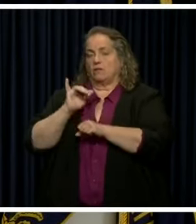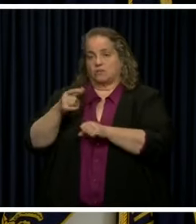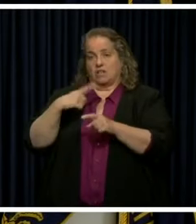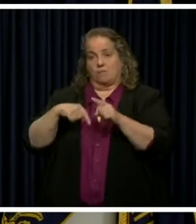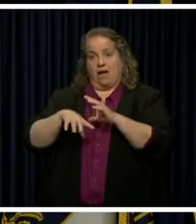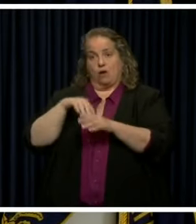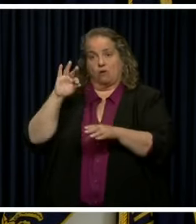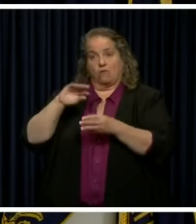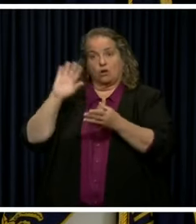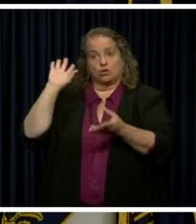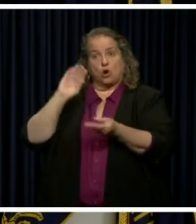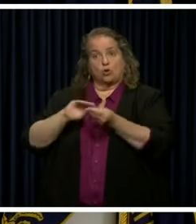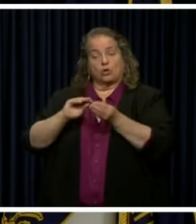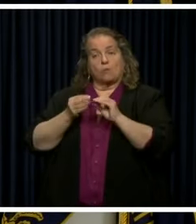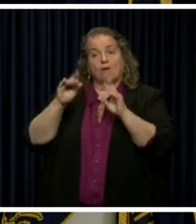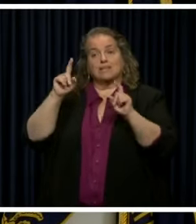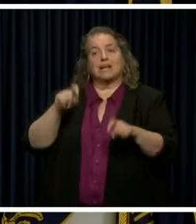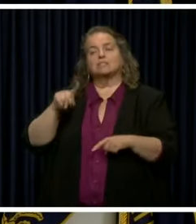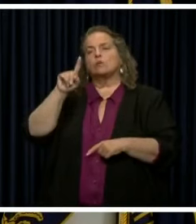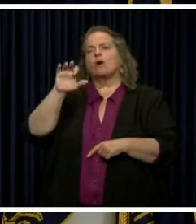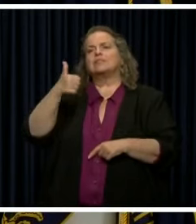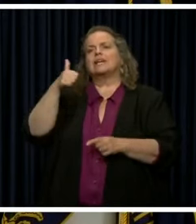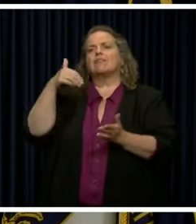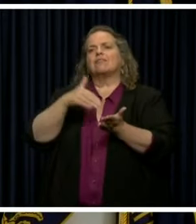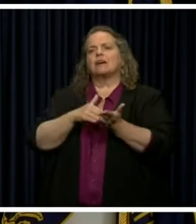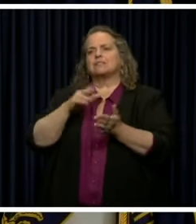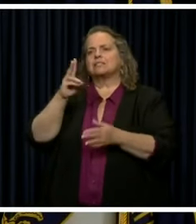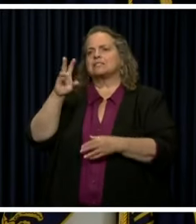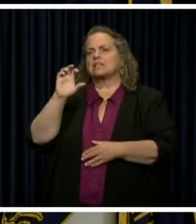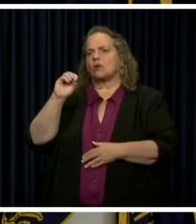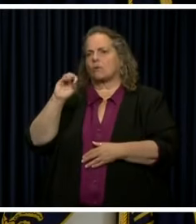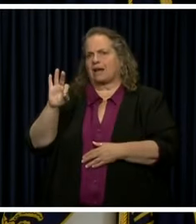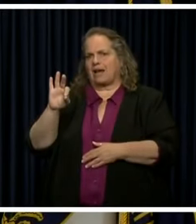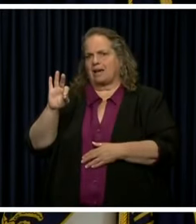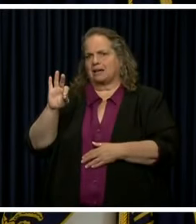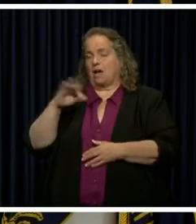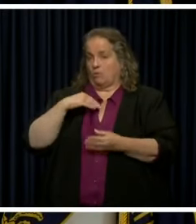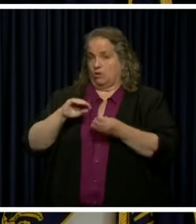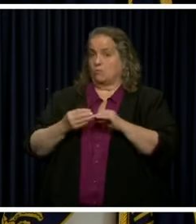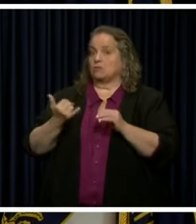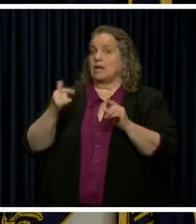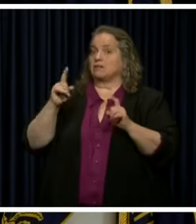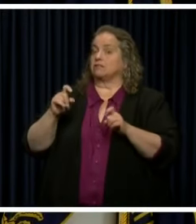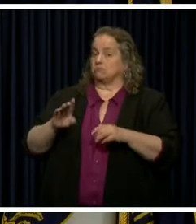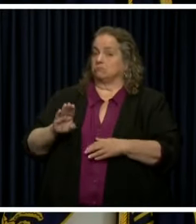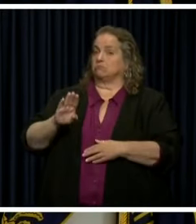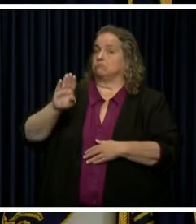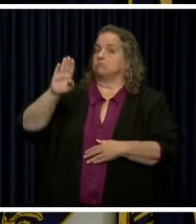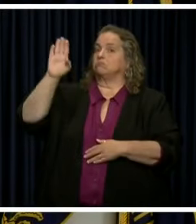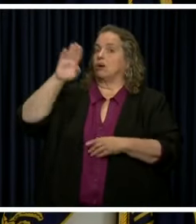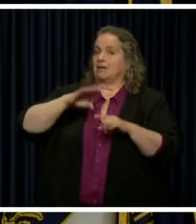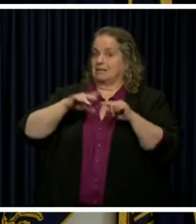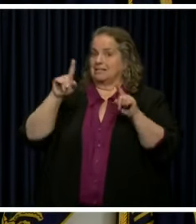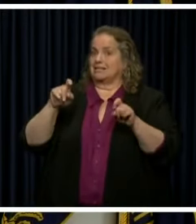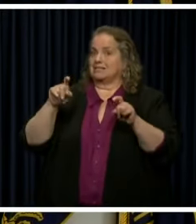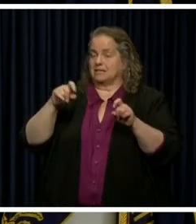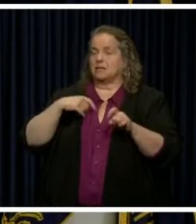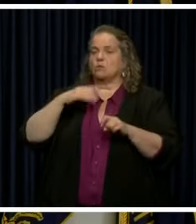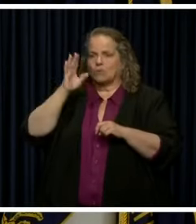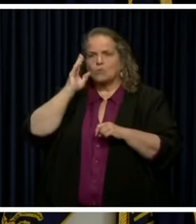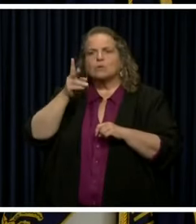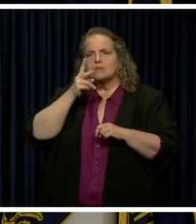a total number of tests of 110,609. Our numbers are shooting up on testing, and I think we will